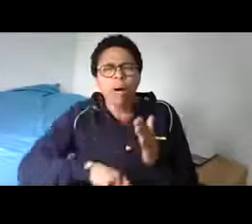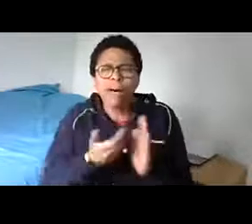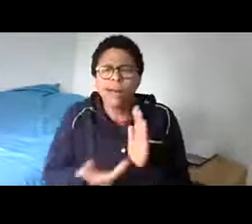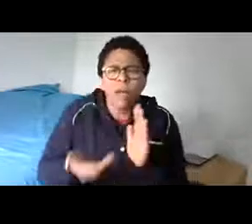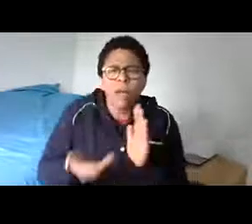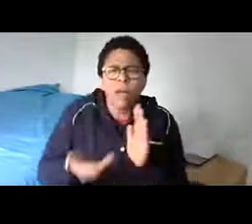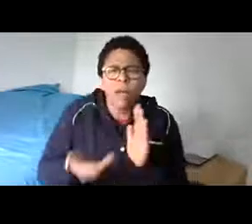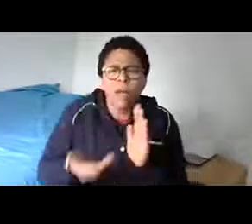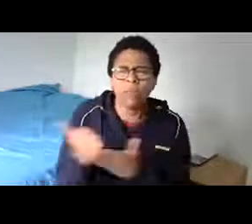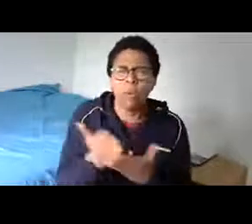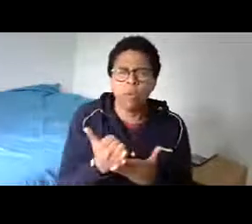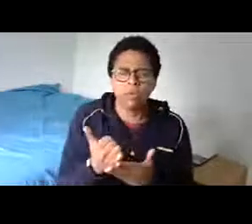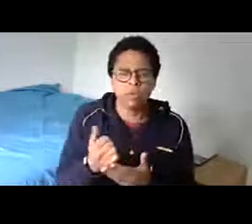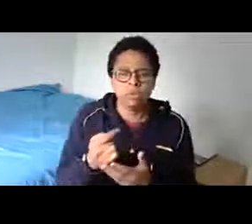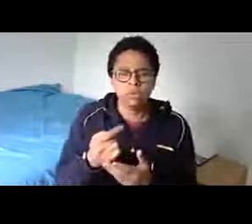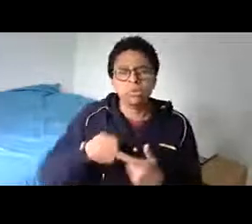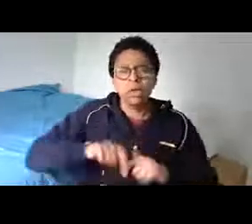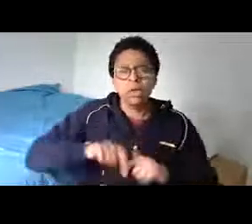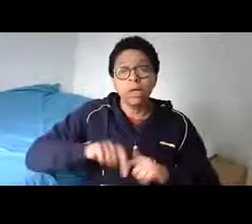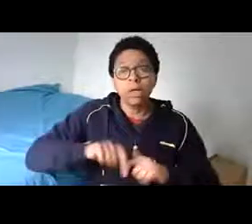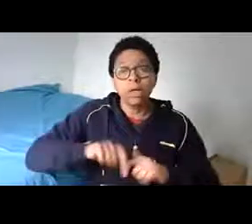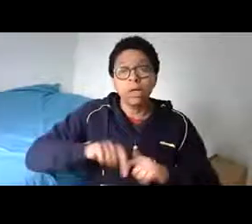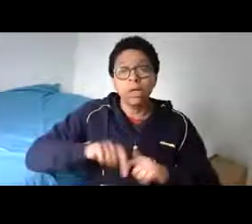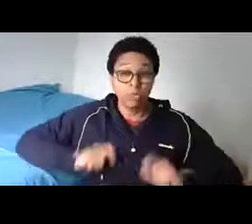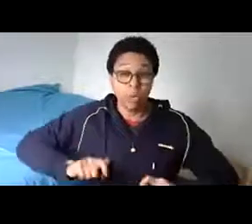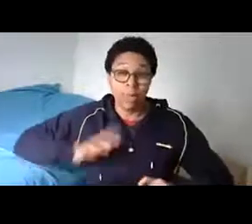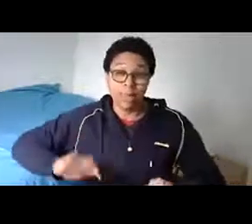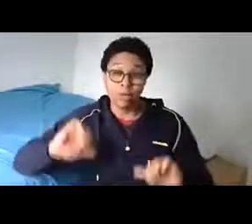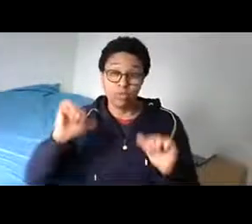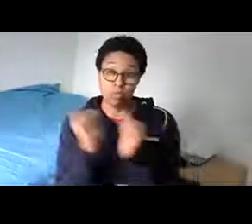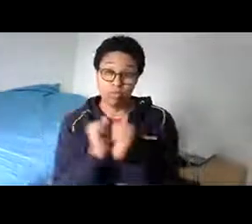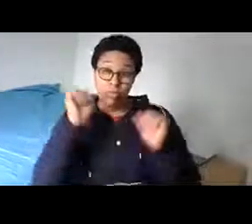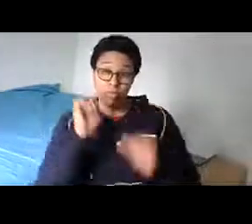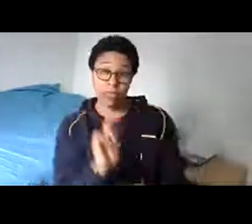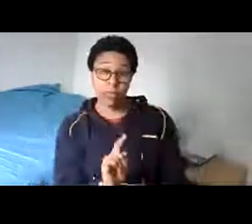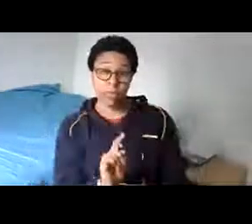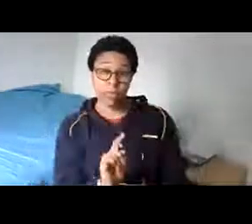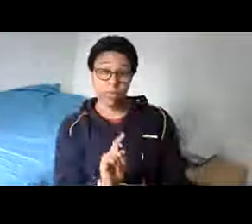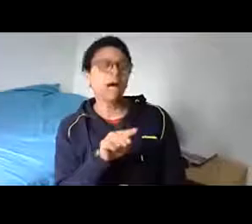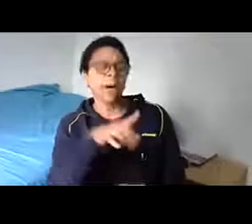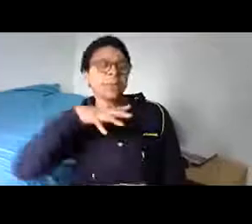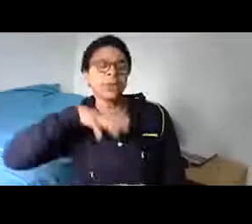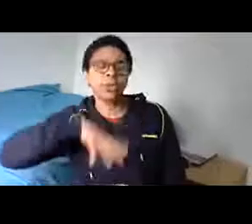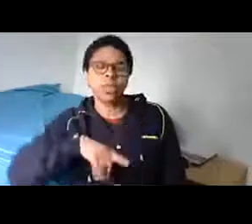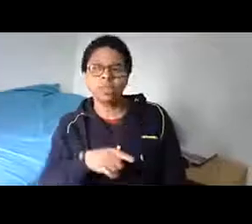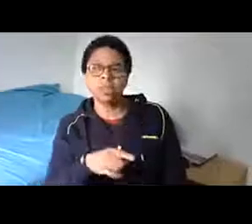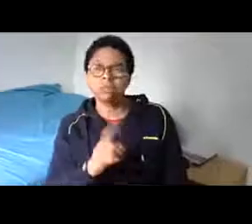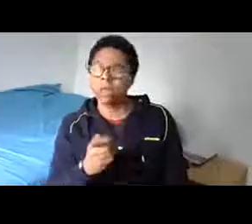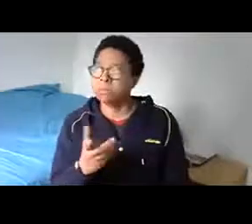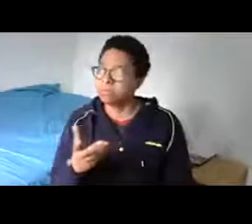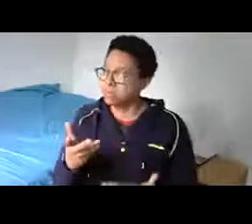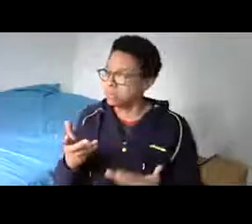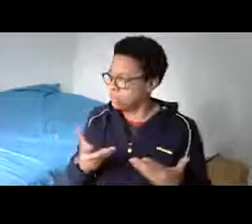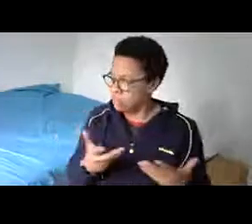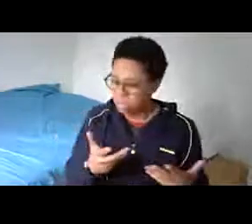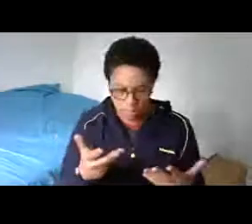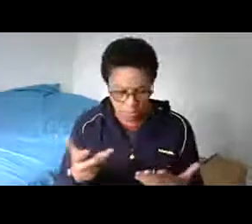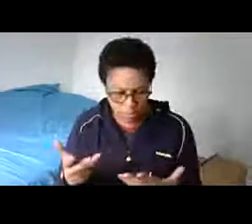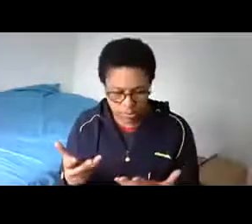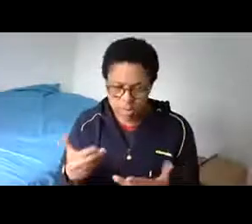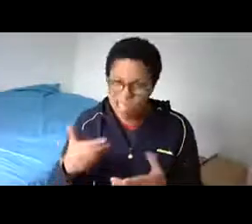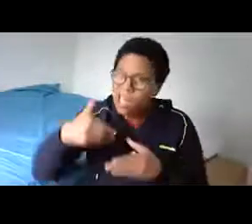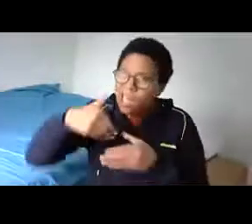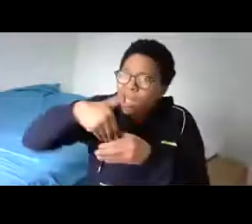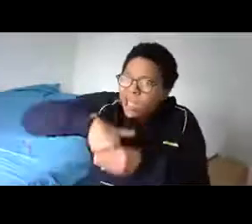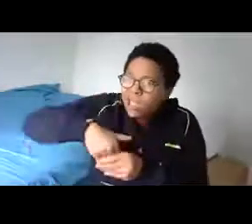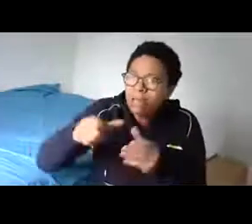worker needs to kind of approve it and say that it's, yeah, you do need it. There isn't anywhere in the Care